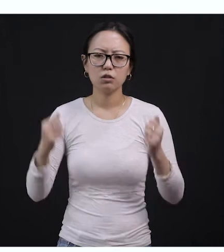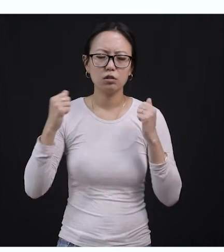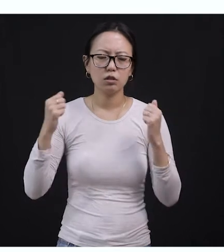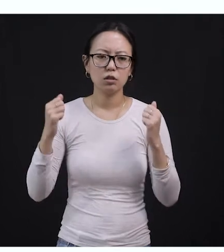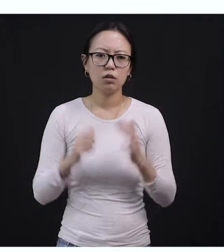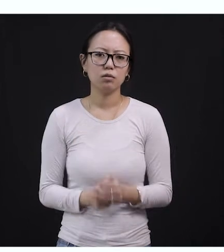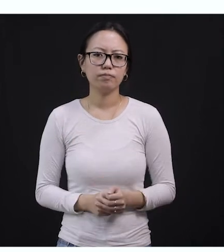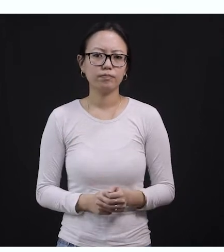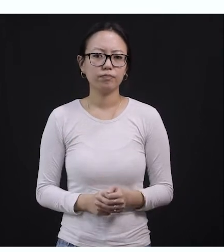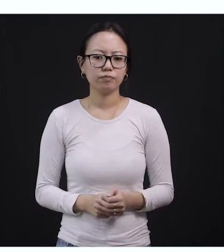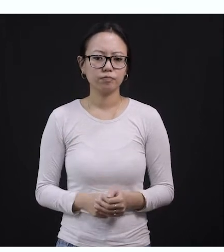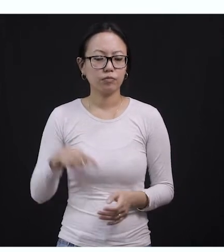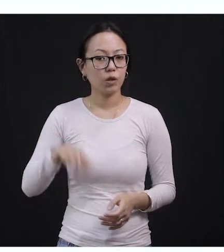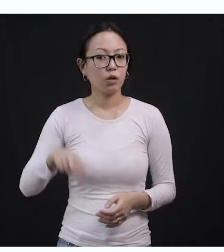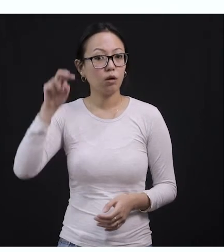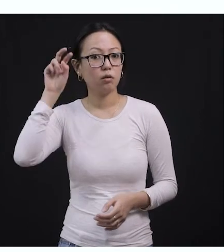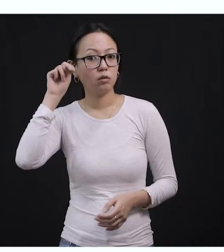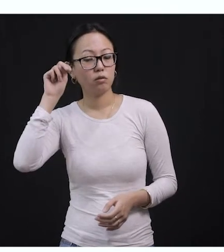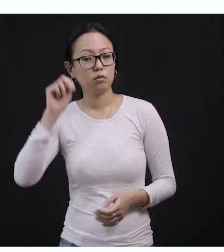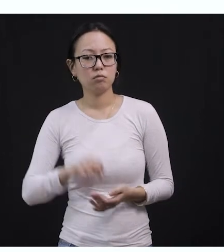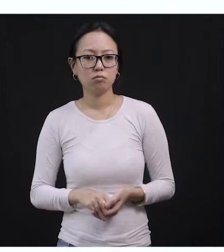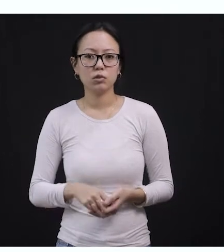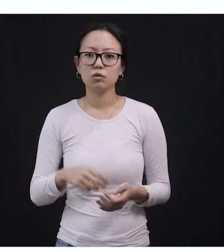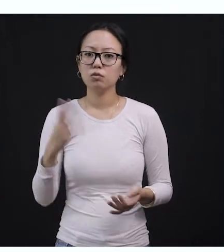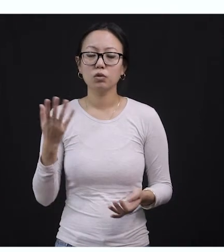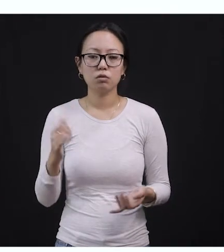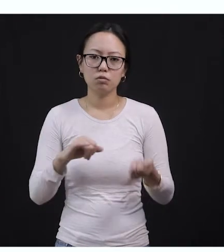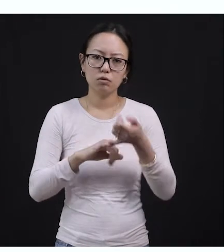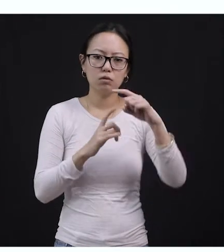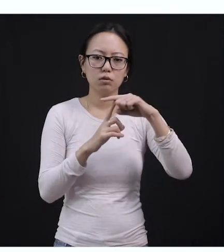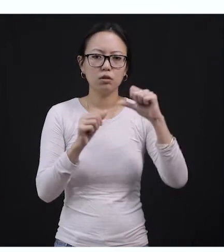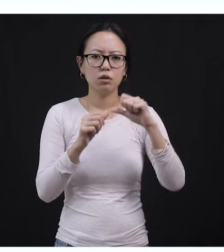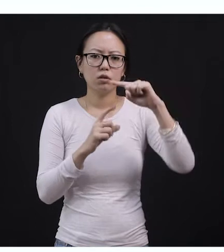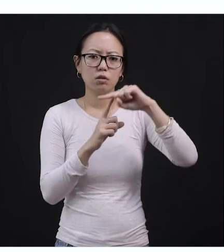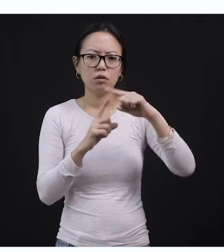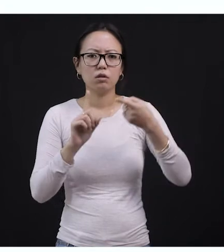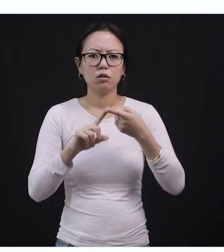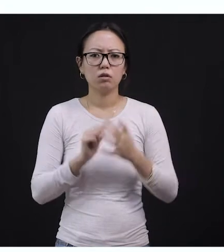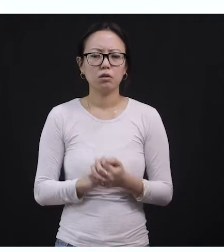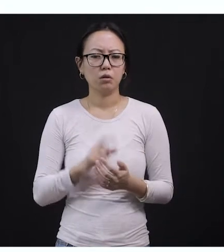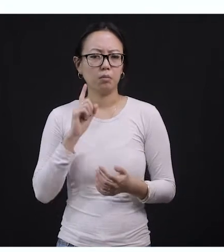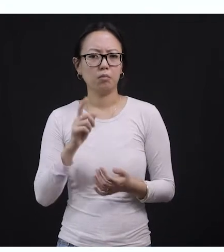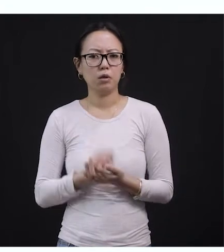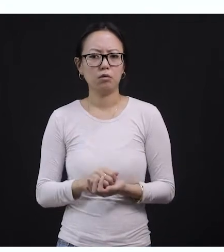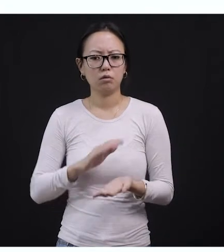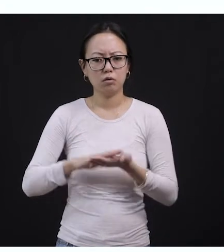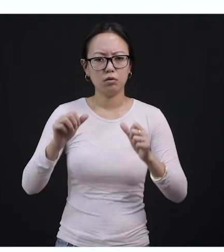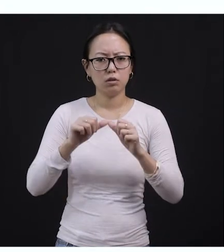are also a state, right? Now, comparing our state to the kingdom of Harsha, it was very small,